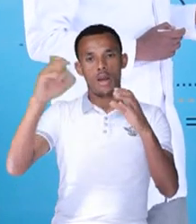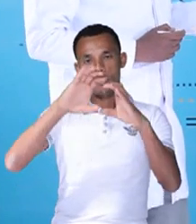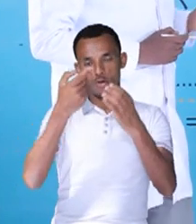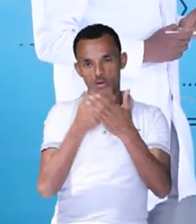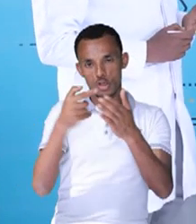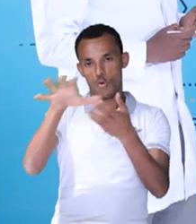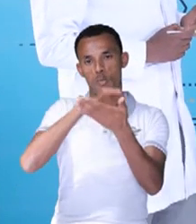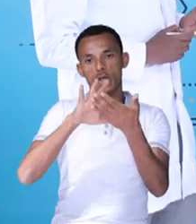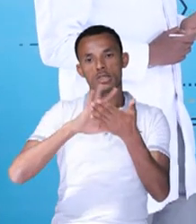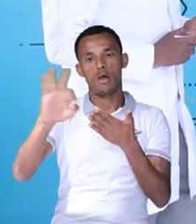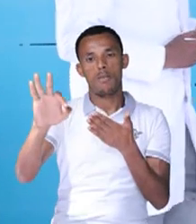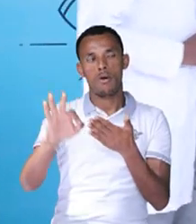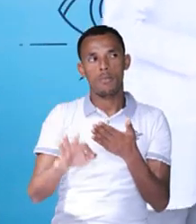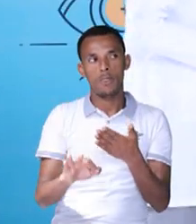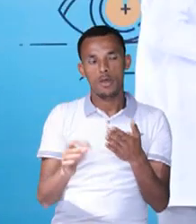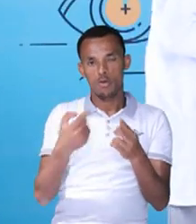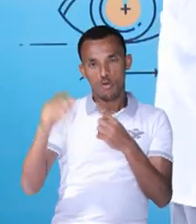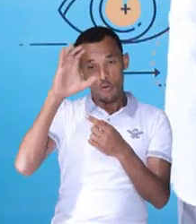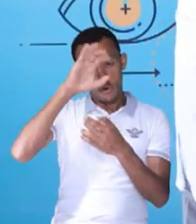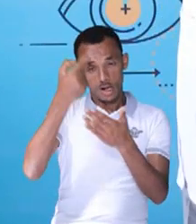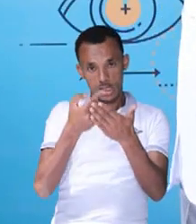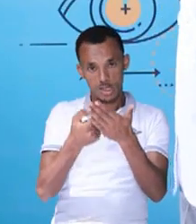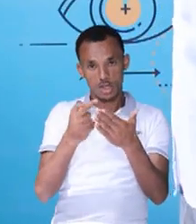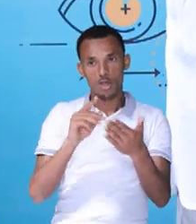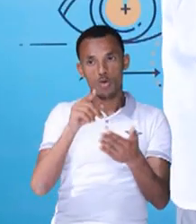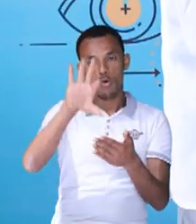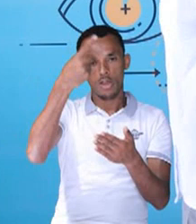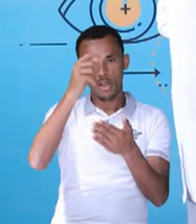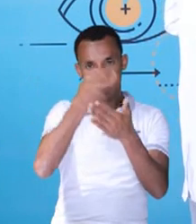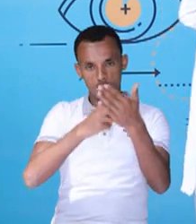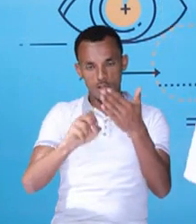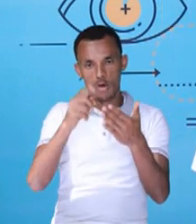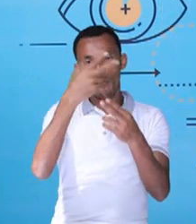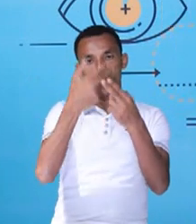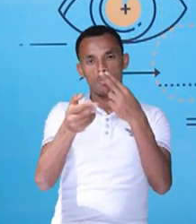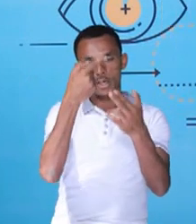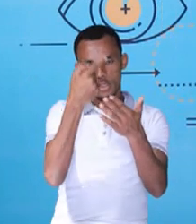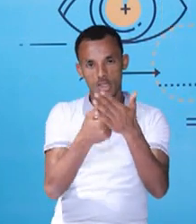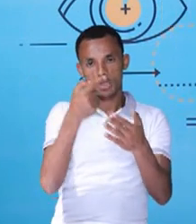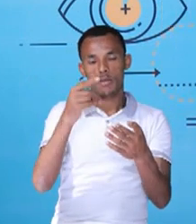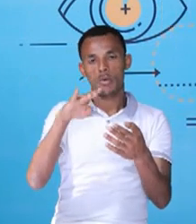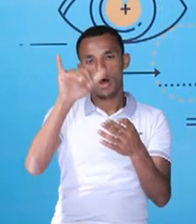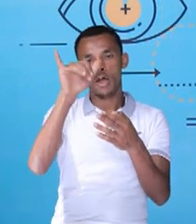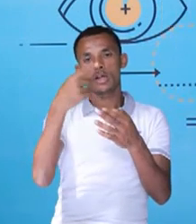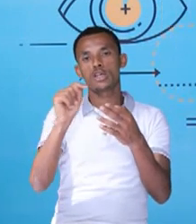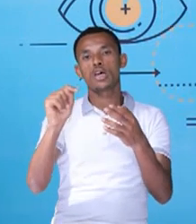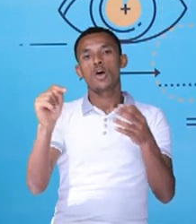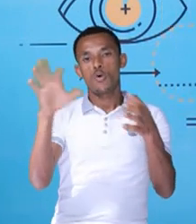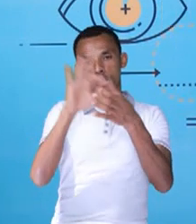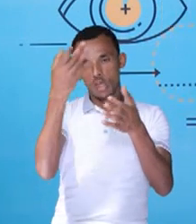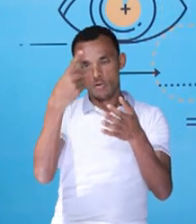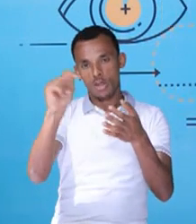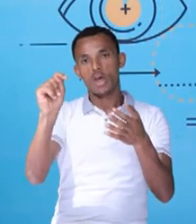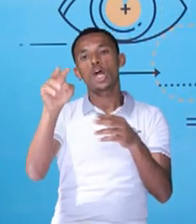complex number? To find that one, you will have a result. You have to multiply this one by the conjugate of